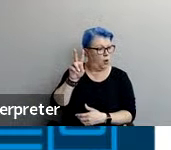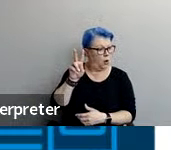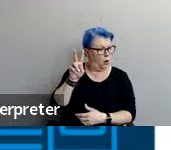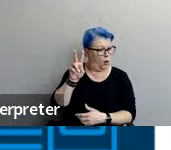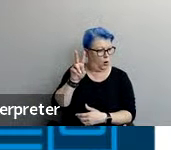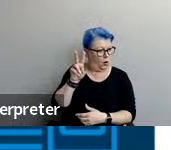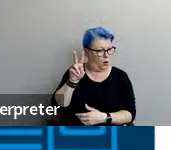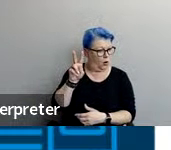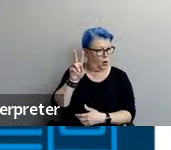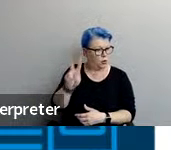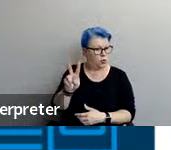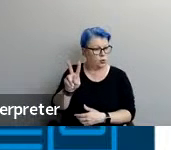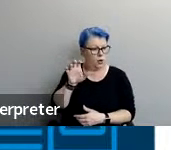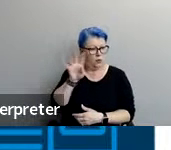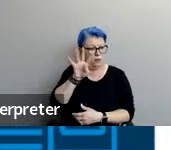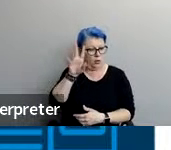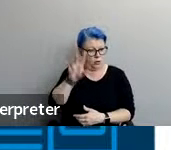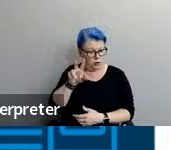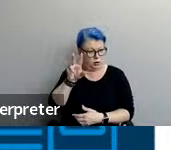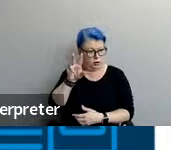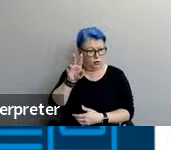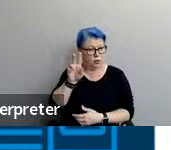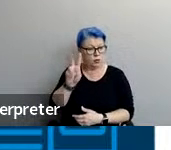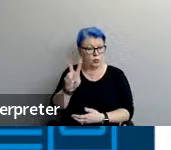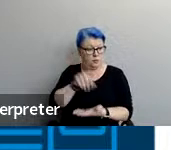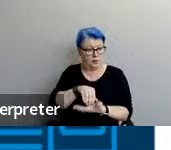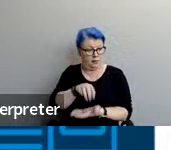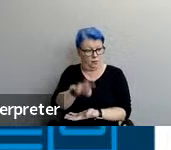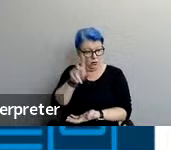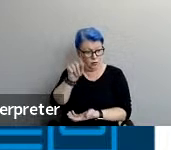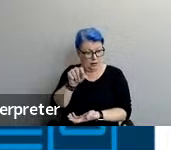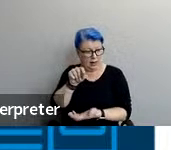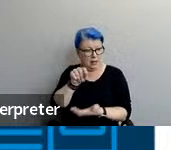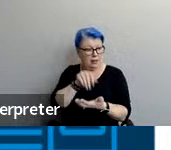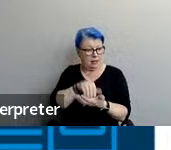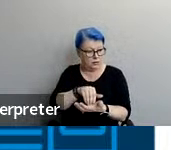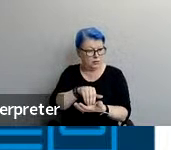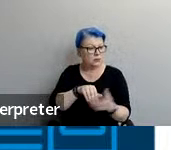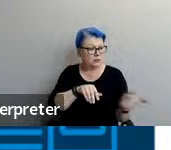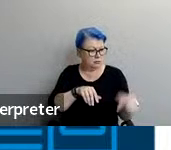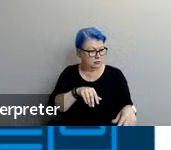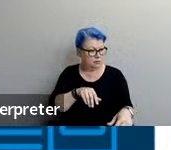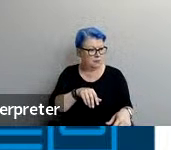that'll be about another $750,000 to $1 million on top of that.